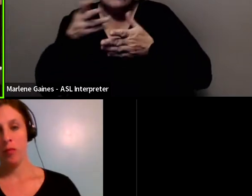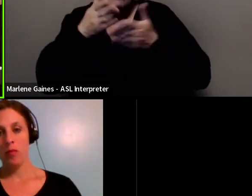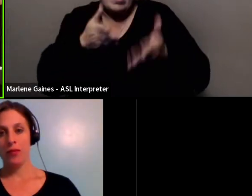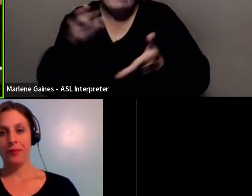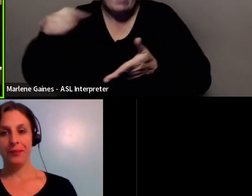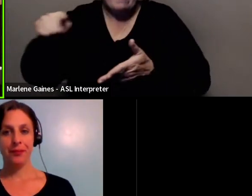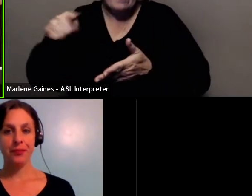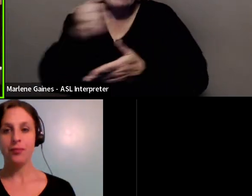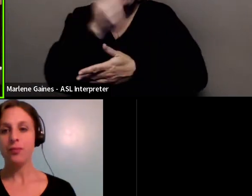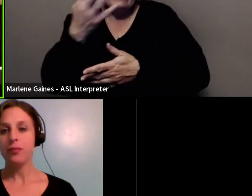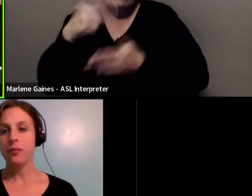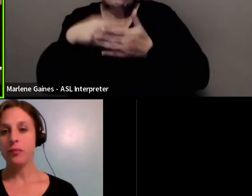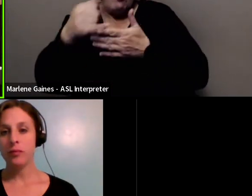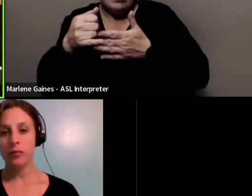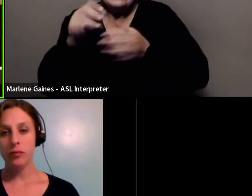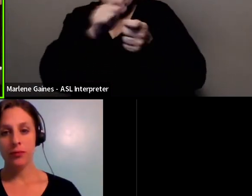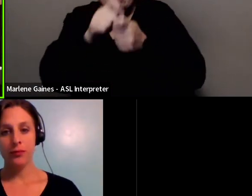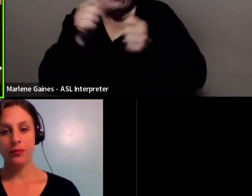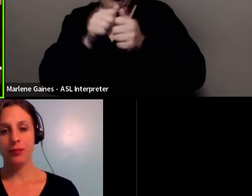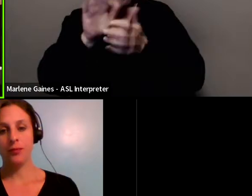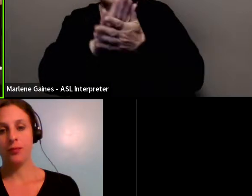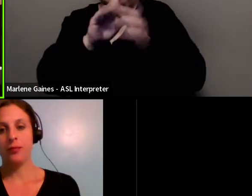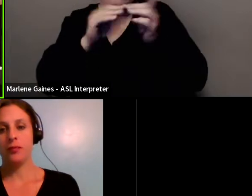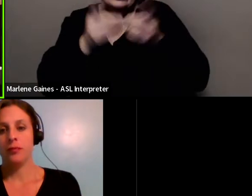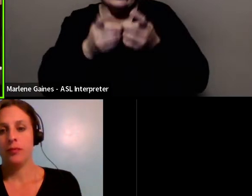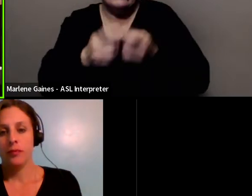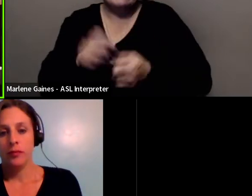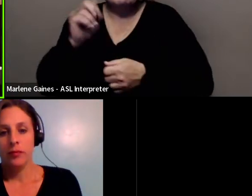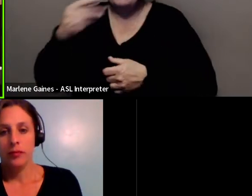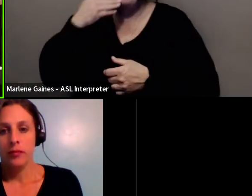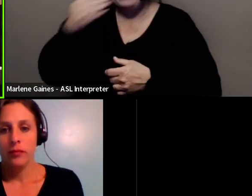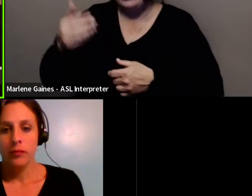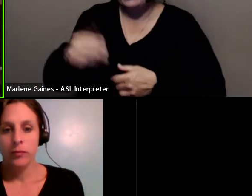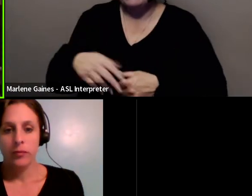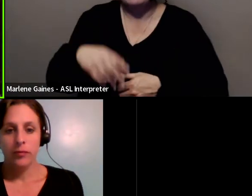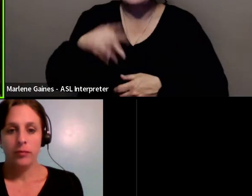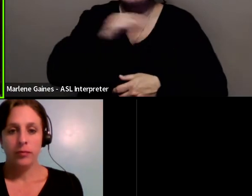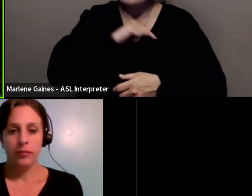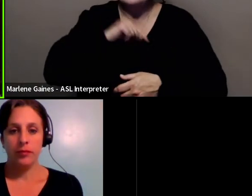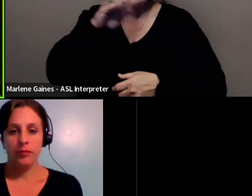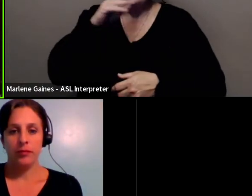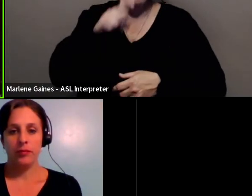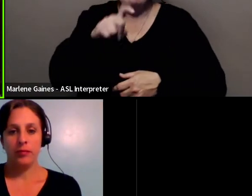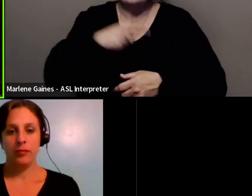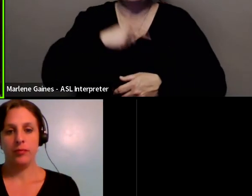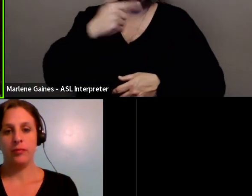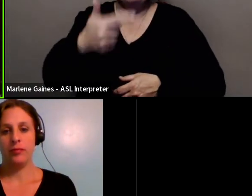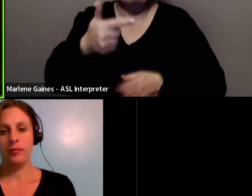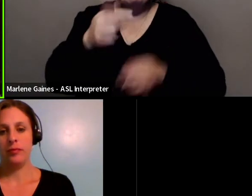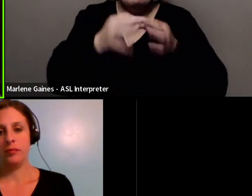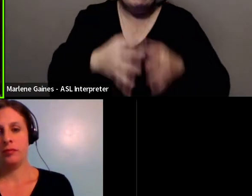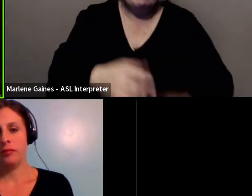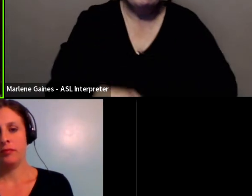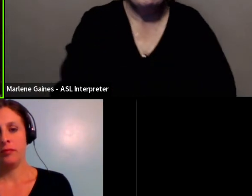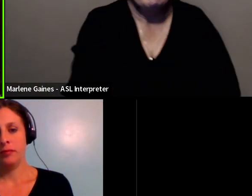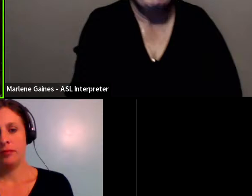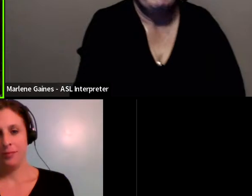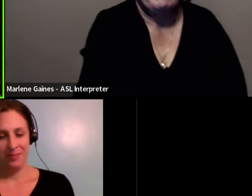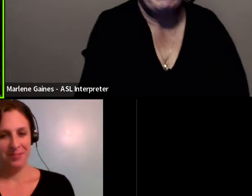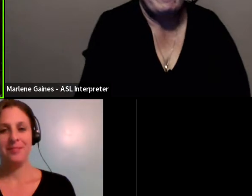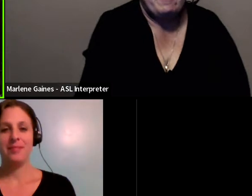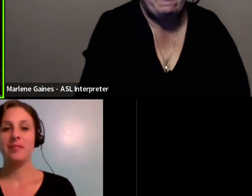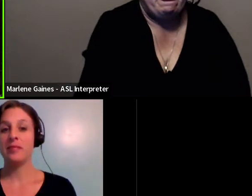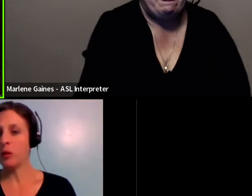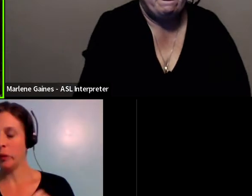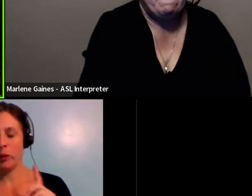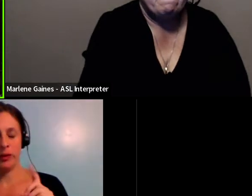with school districts. So okay, thank you. Thank you. Trustee Chavez. I don't have any questions. Thanks. Thank you. Trustee